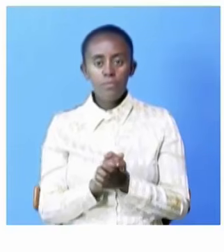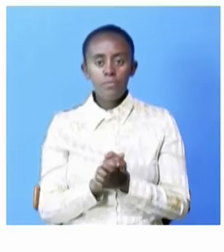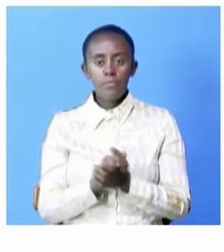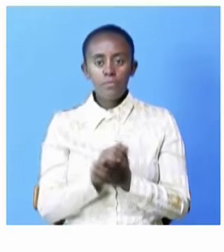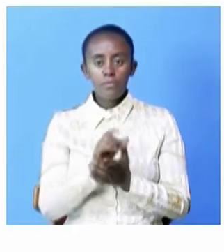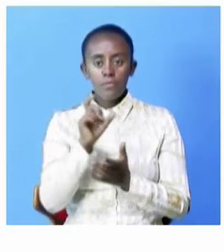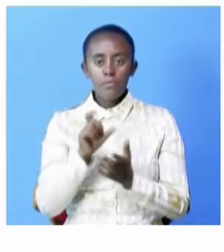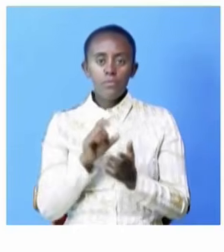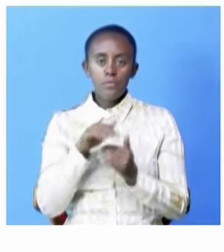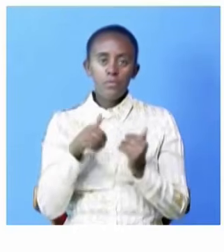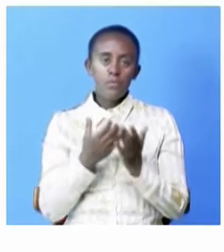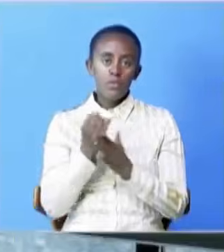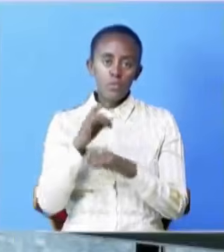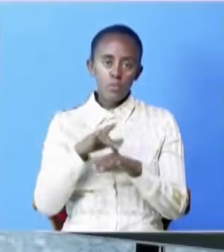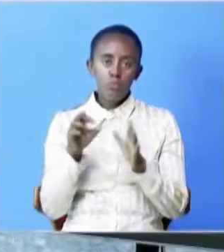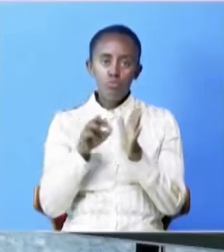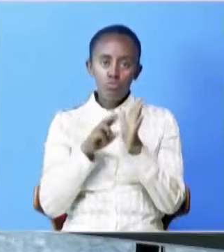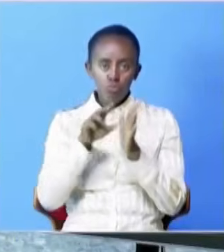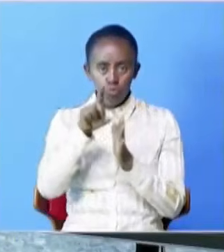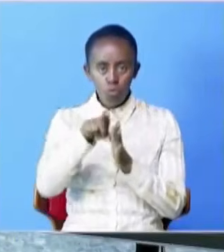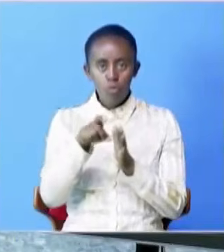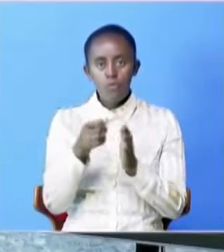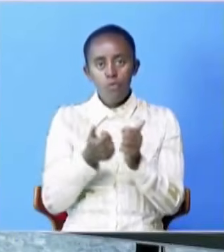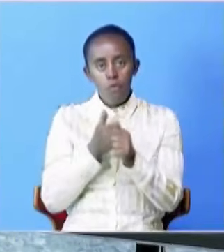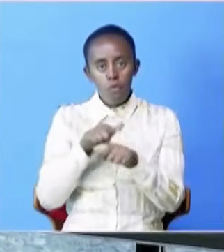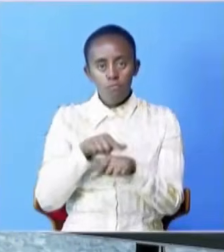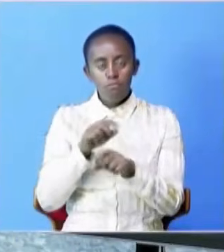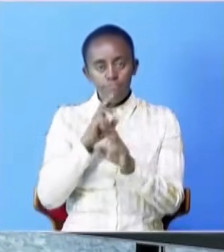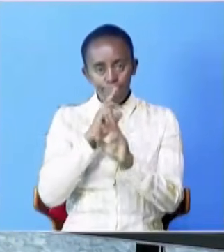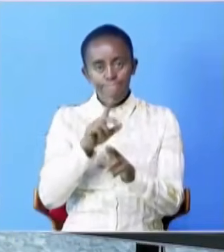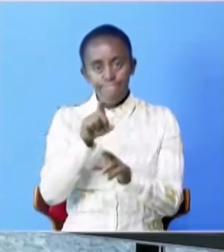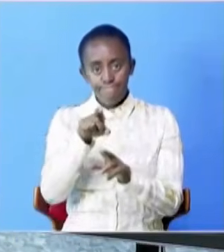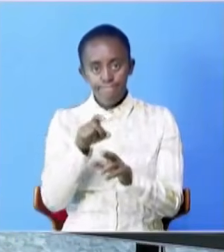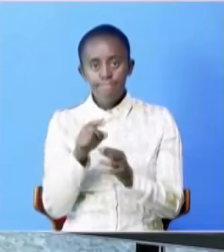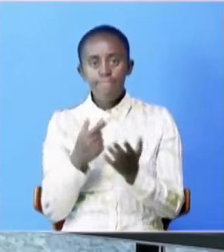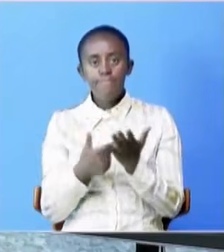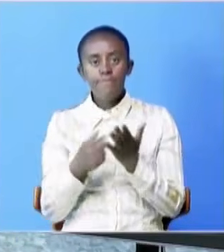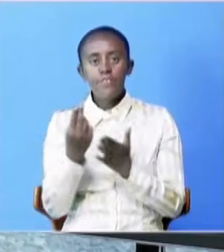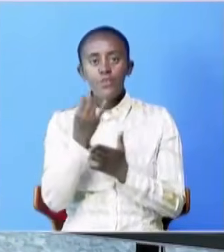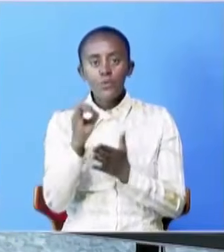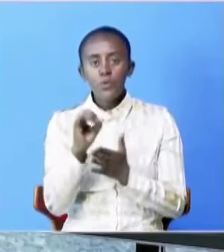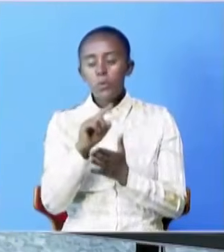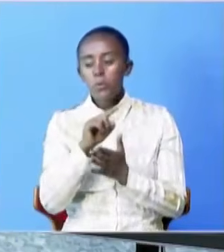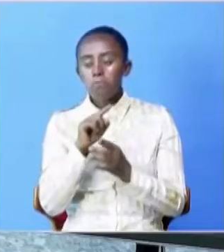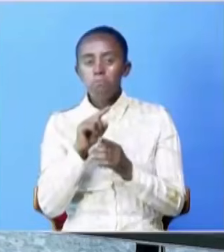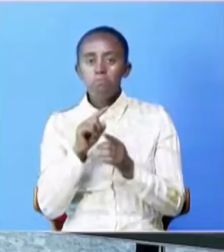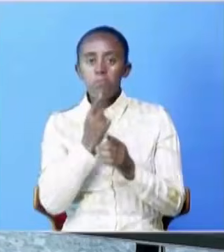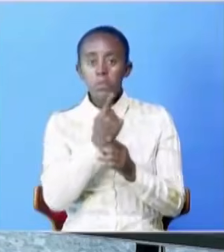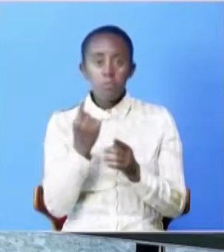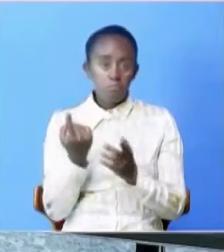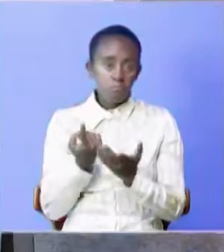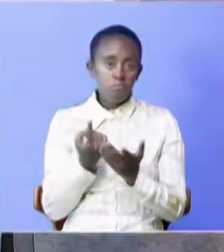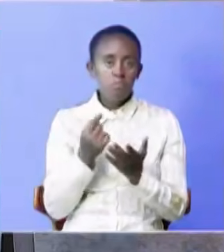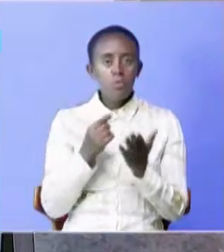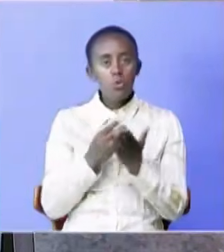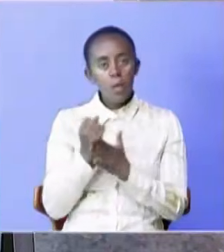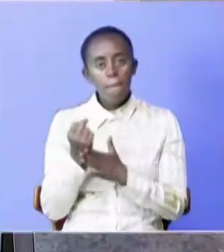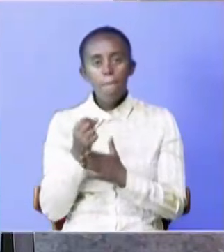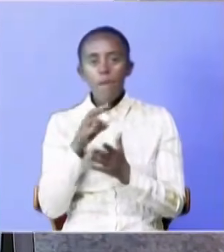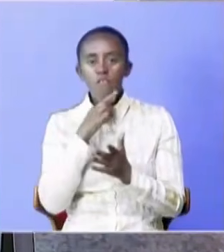These are some of the rules that you must follow when you are using some verbs